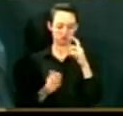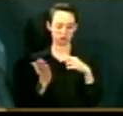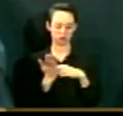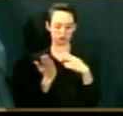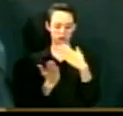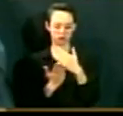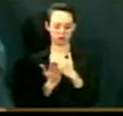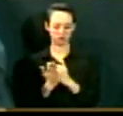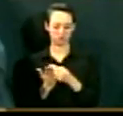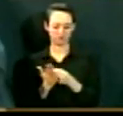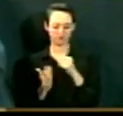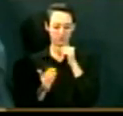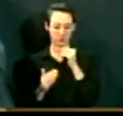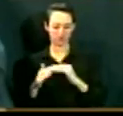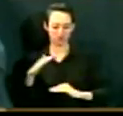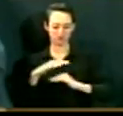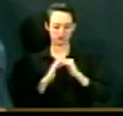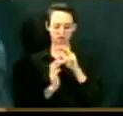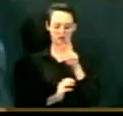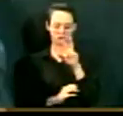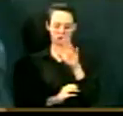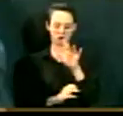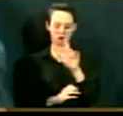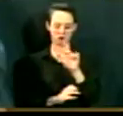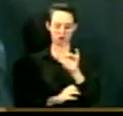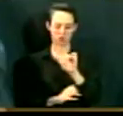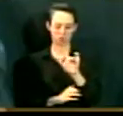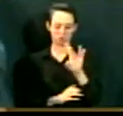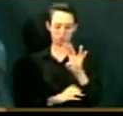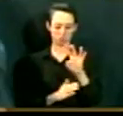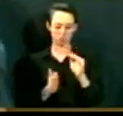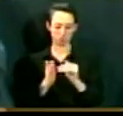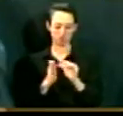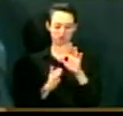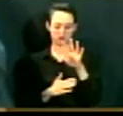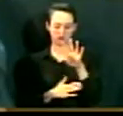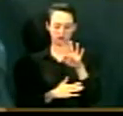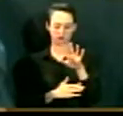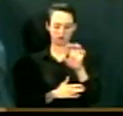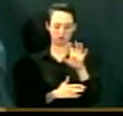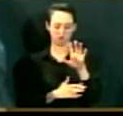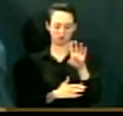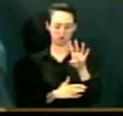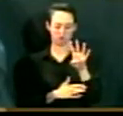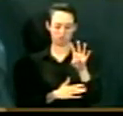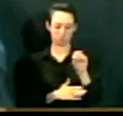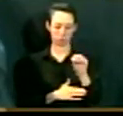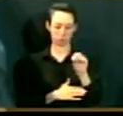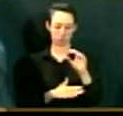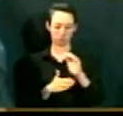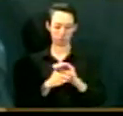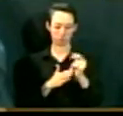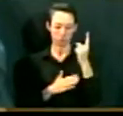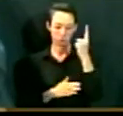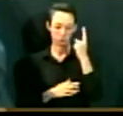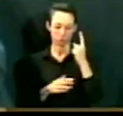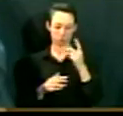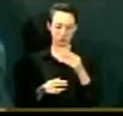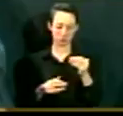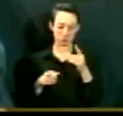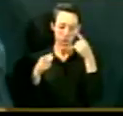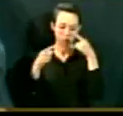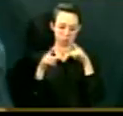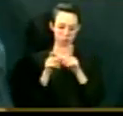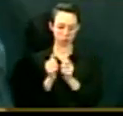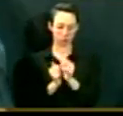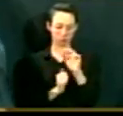$24,540 and agreement with Elgin Children's Foundation for provision of an elementary school dental program to provide free dental care